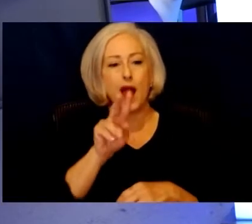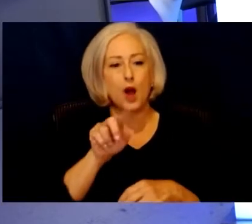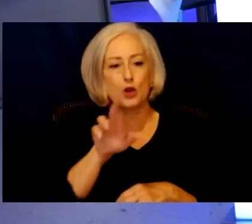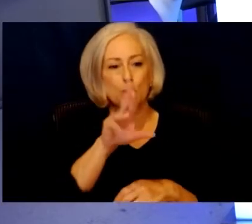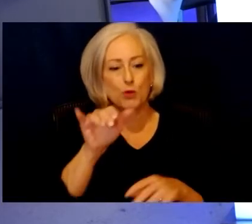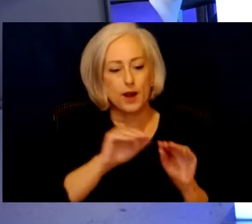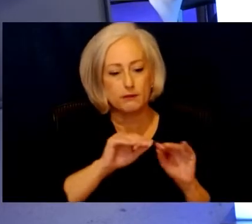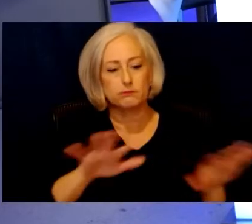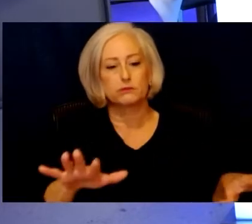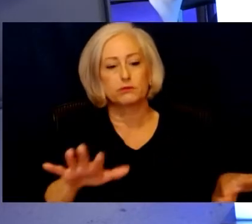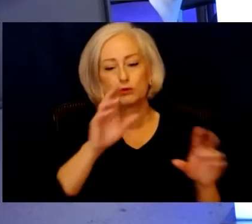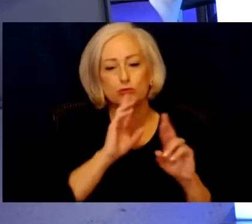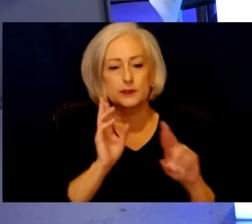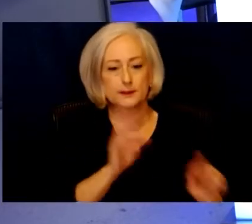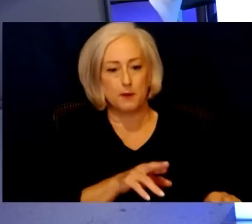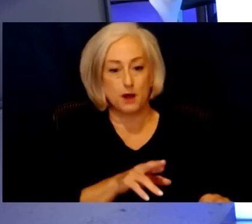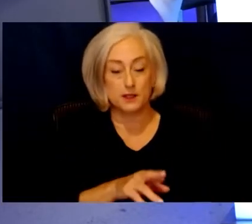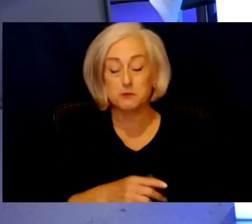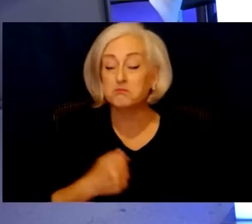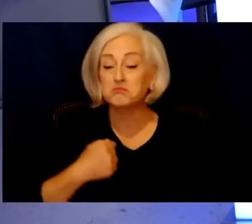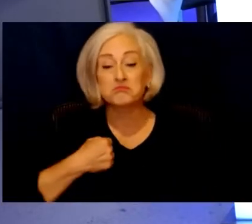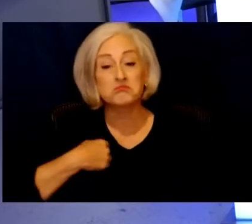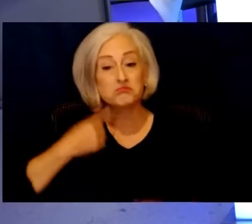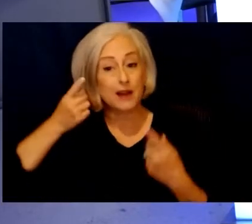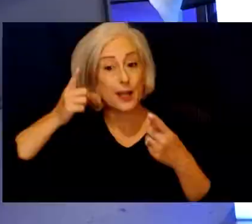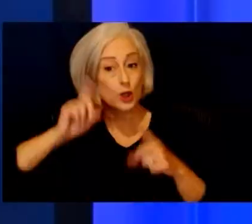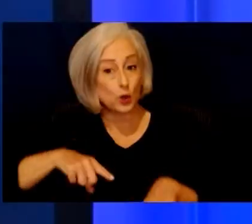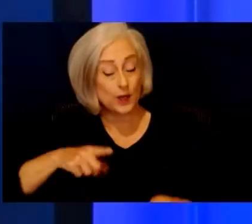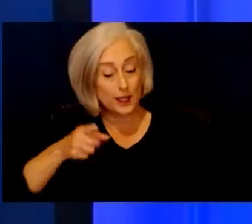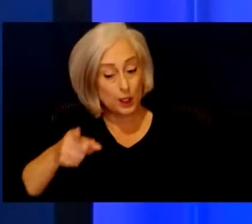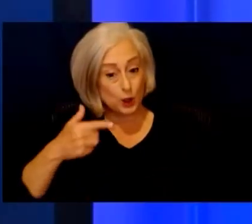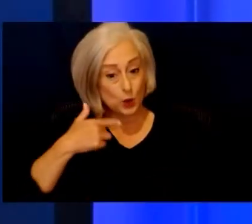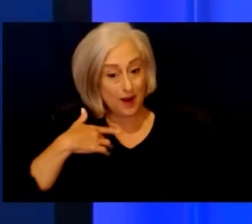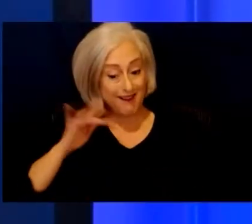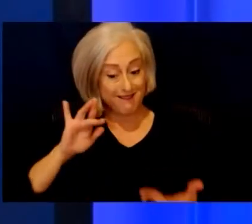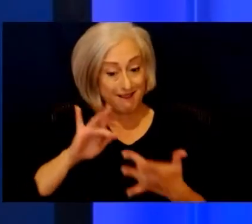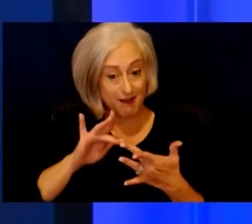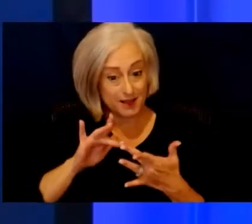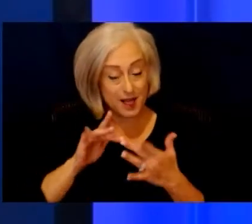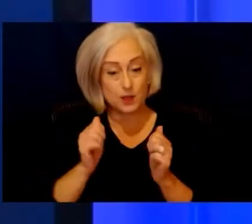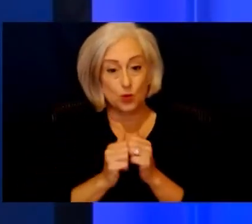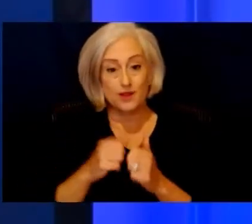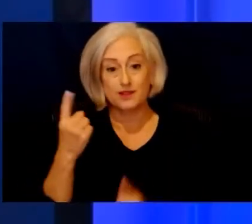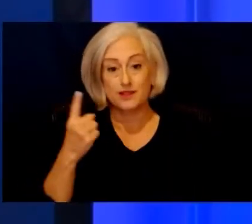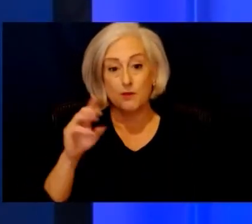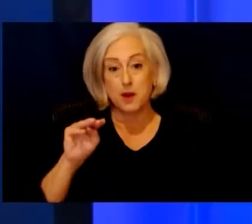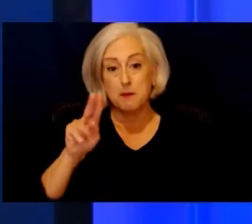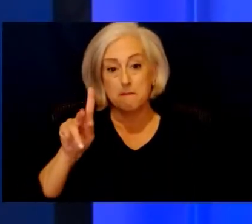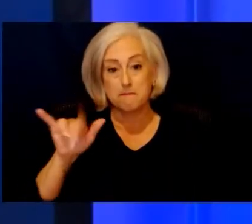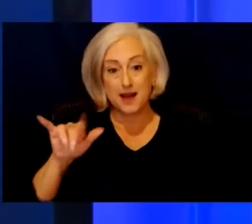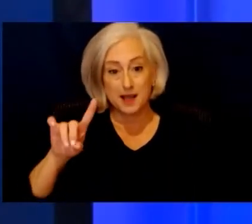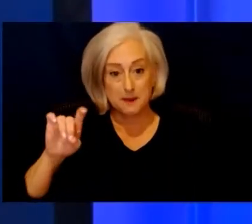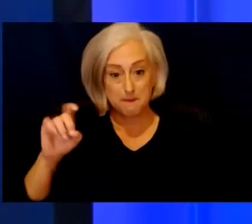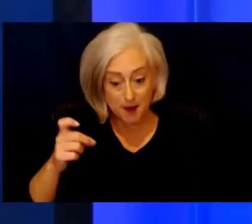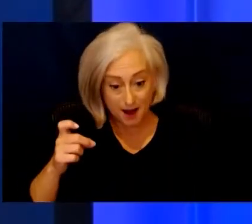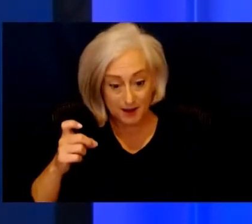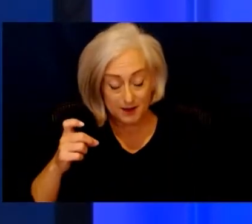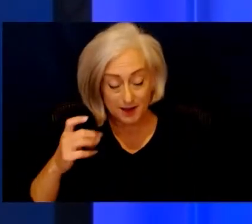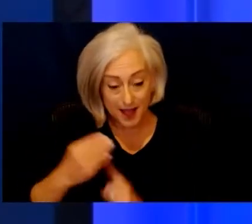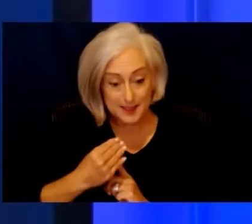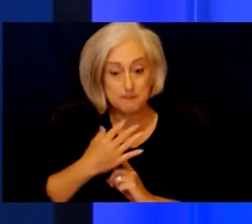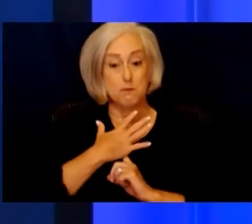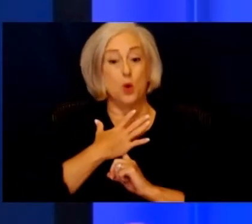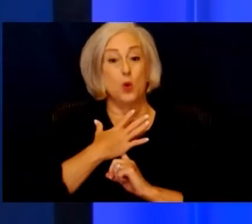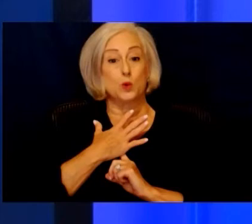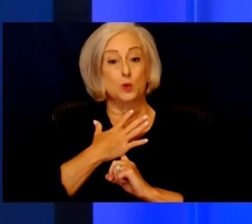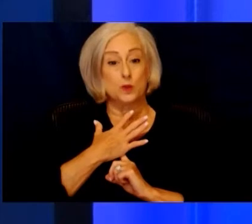Remember, even if you have contact with a person with monkeypox, if you can get that vaccination within 4 days, you are still going to be